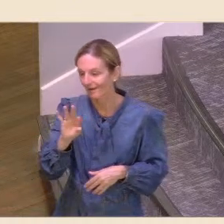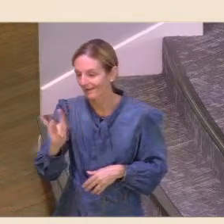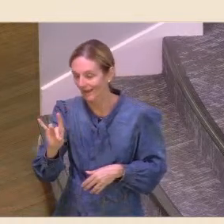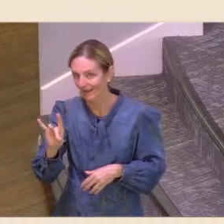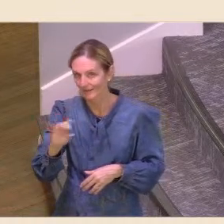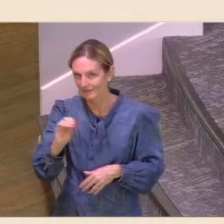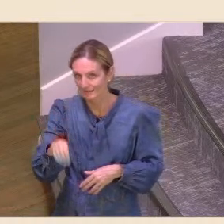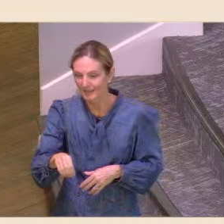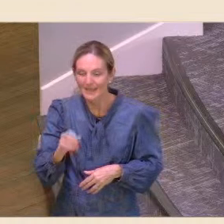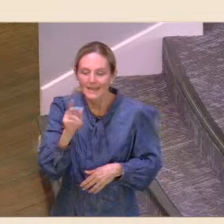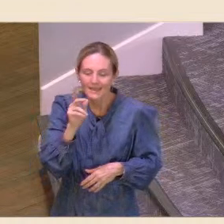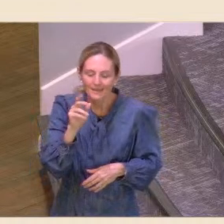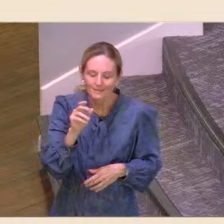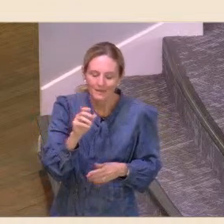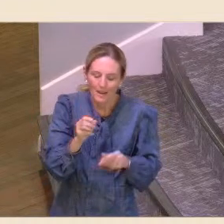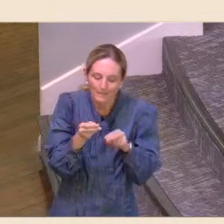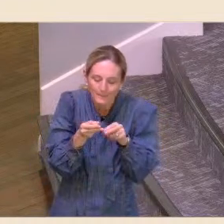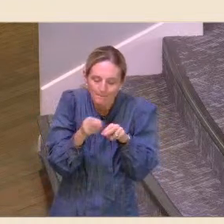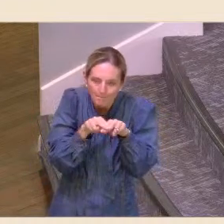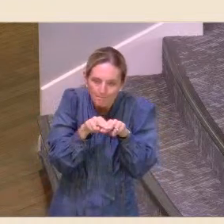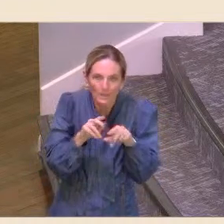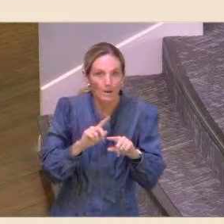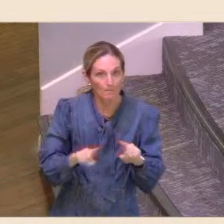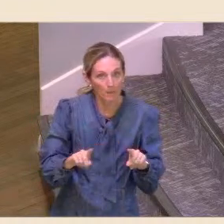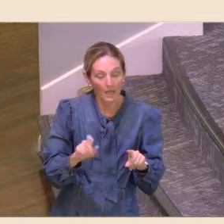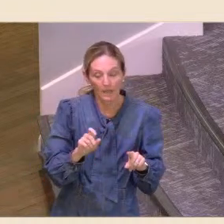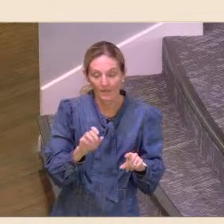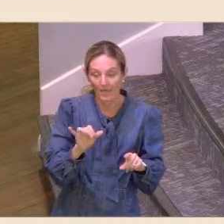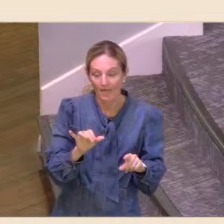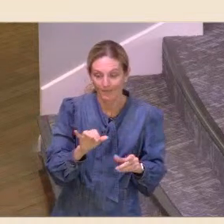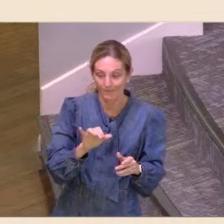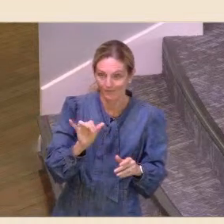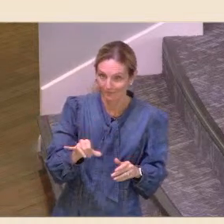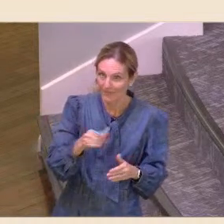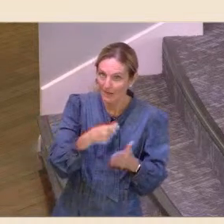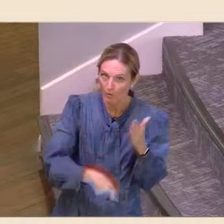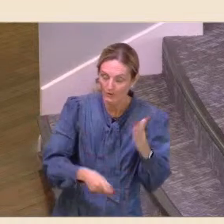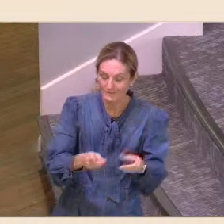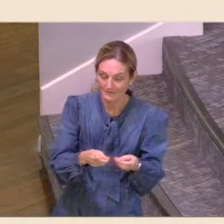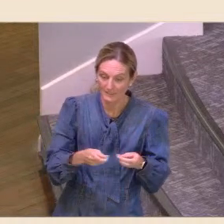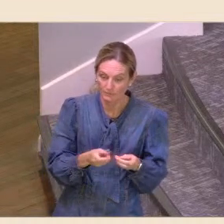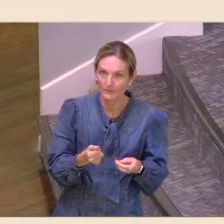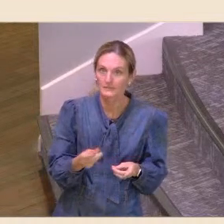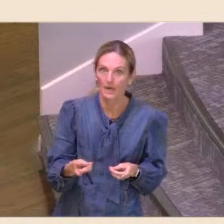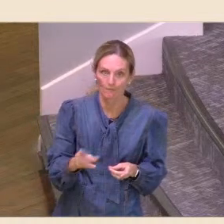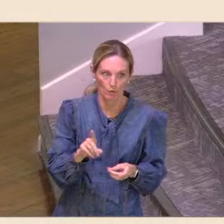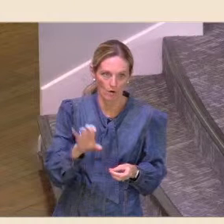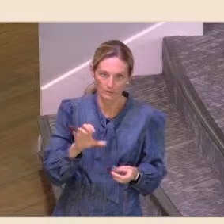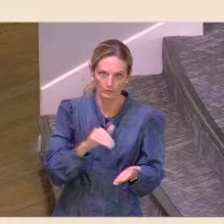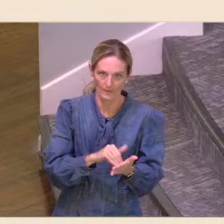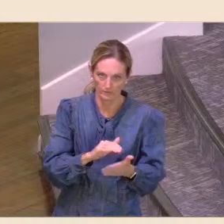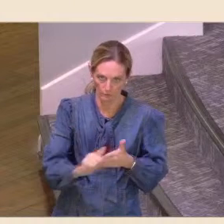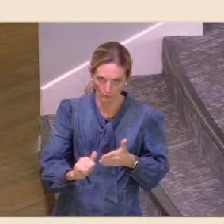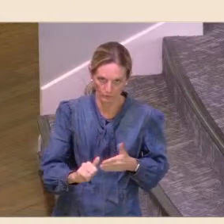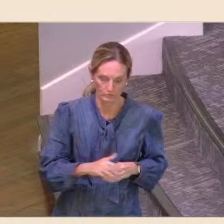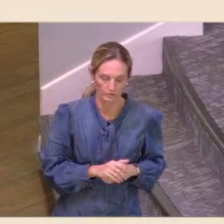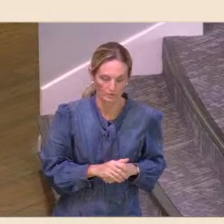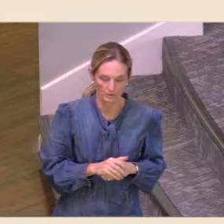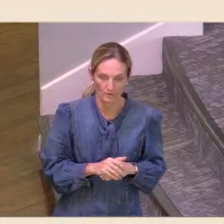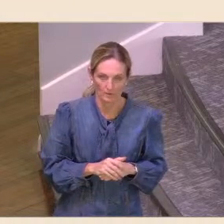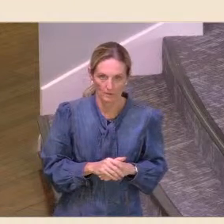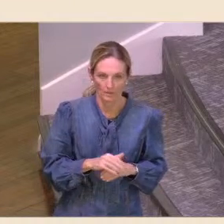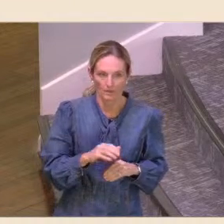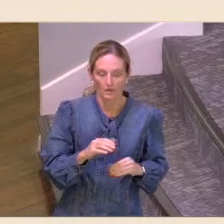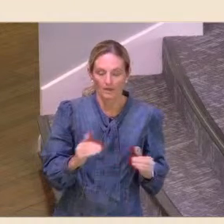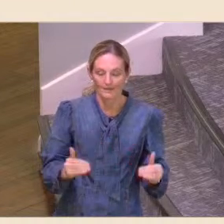kind of small, but when you look at the amount that costs the district, it is several $100,000. We provided step increases